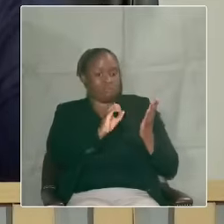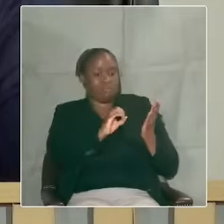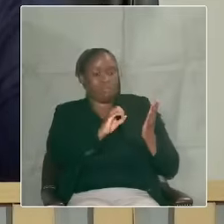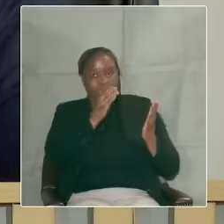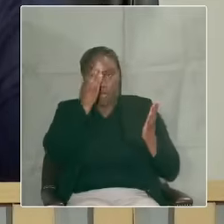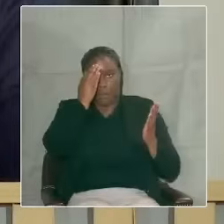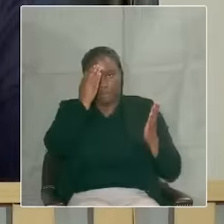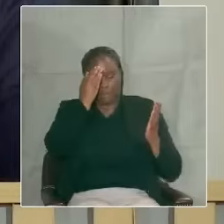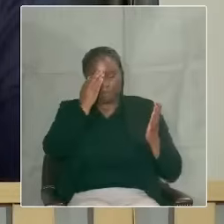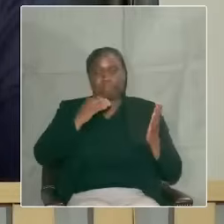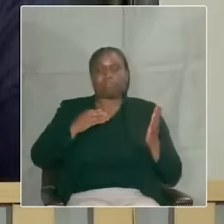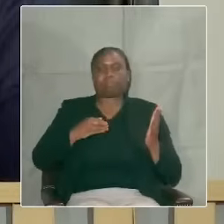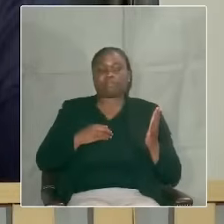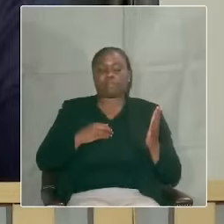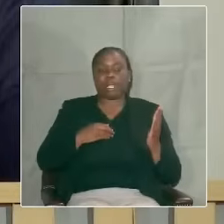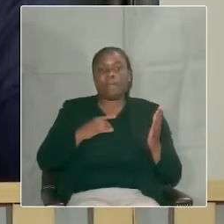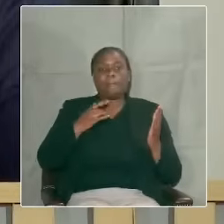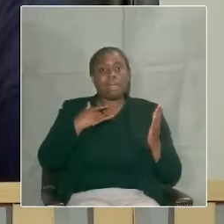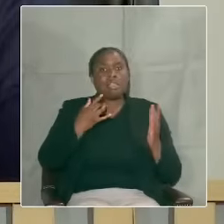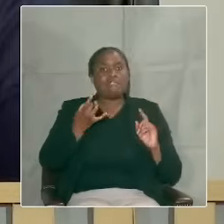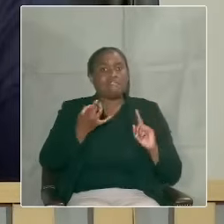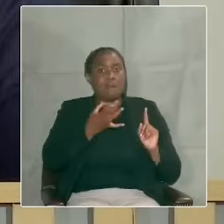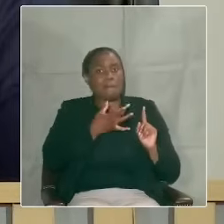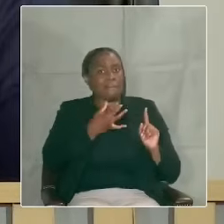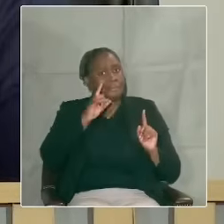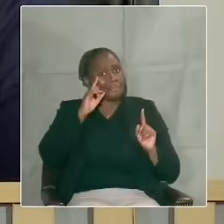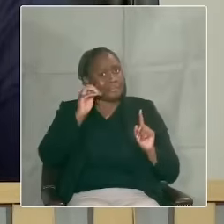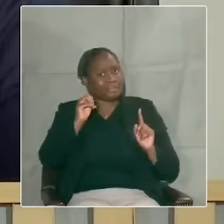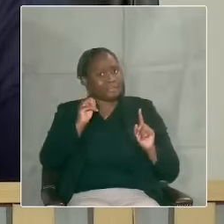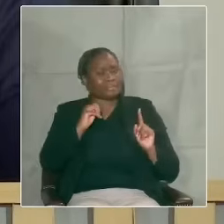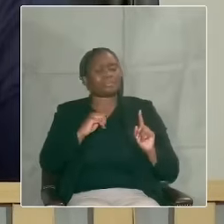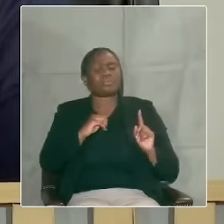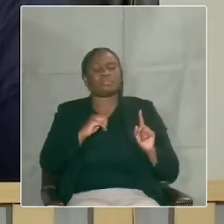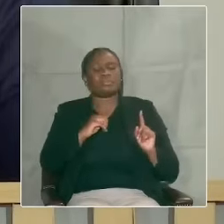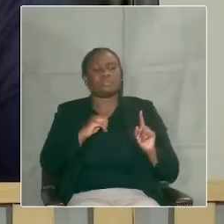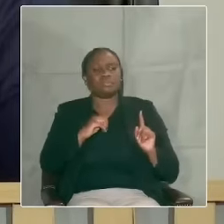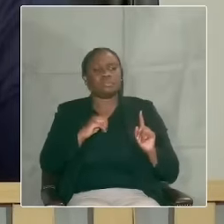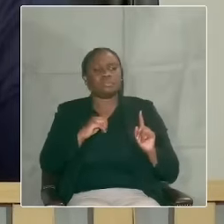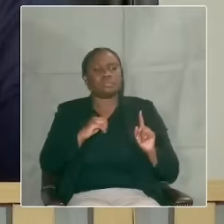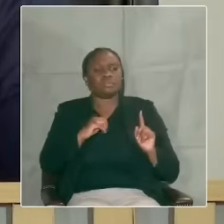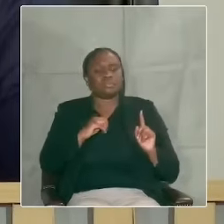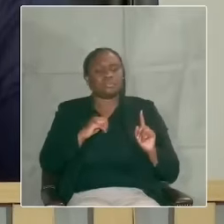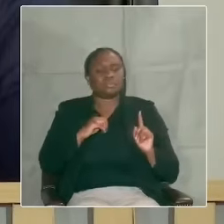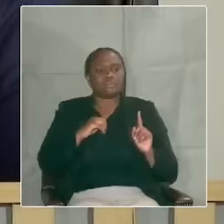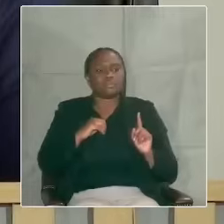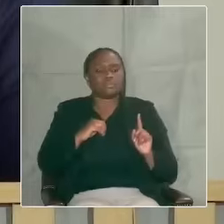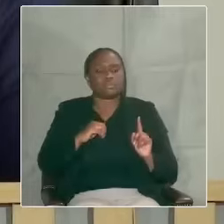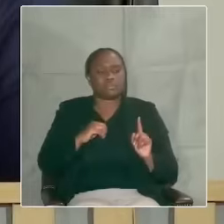I made it clear to Lieutenant General Mukhonazi that